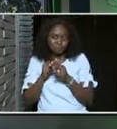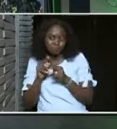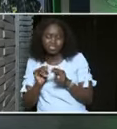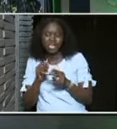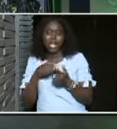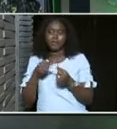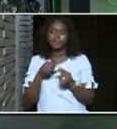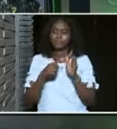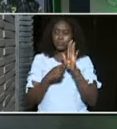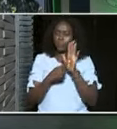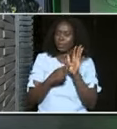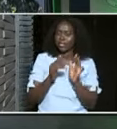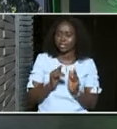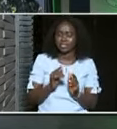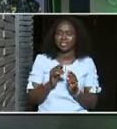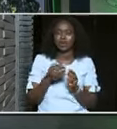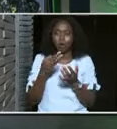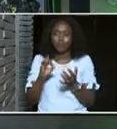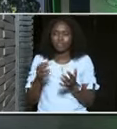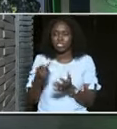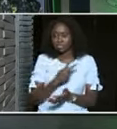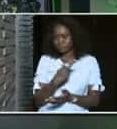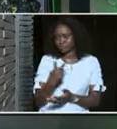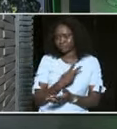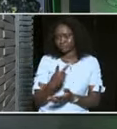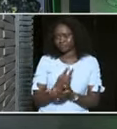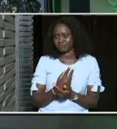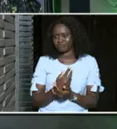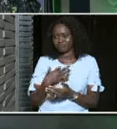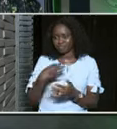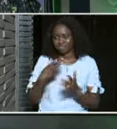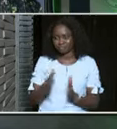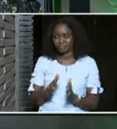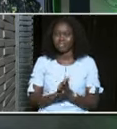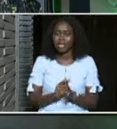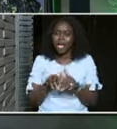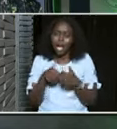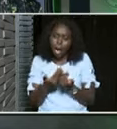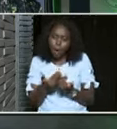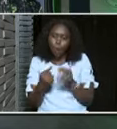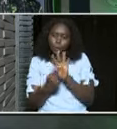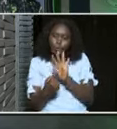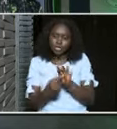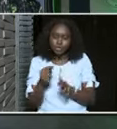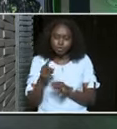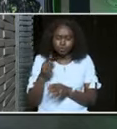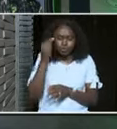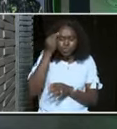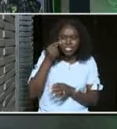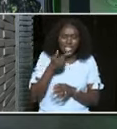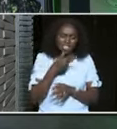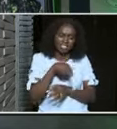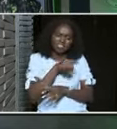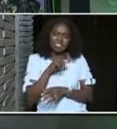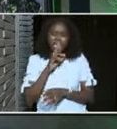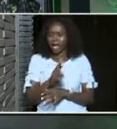perceived popularity of this pair. How popular do you think that the pair of Kwankwaso and Idahosa